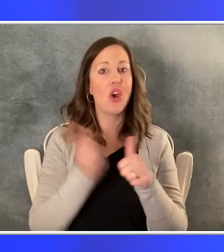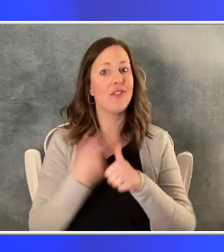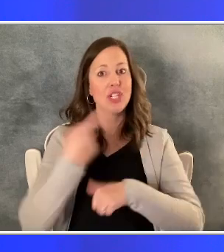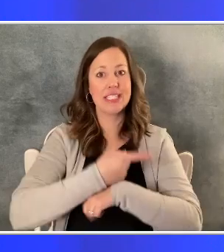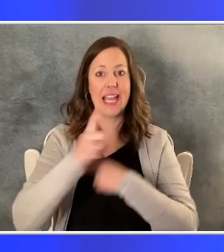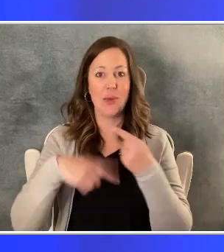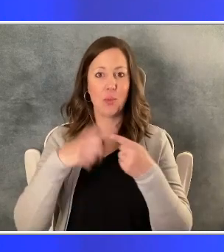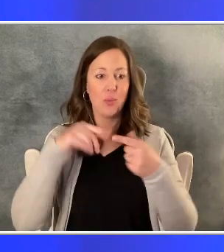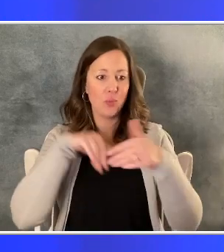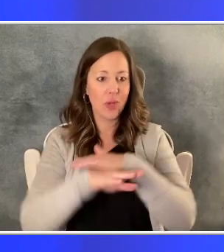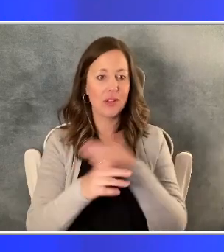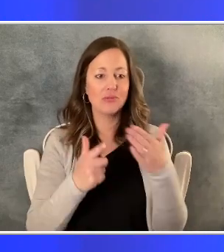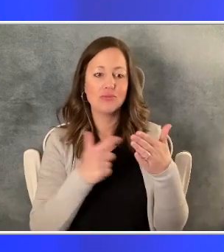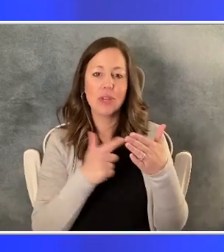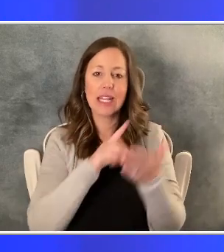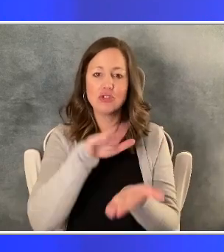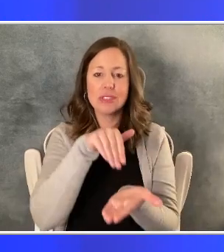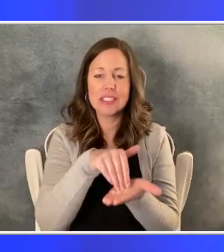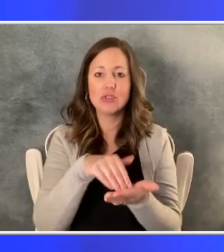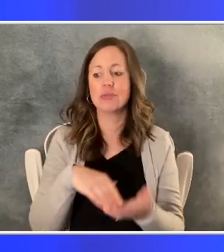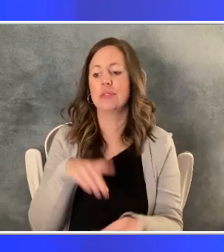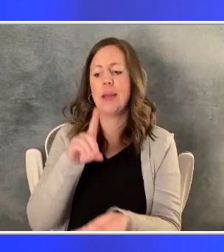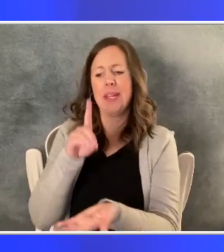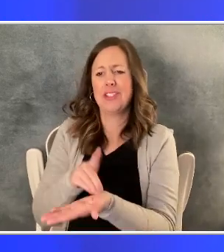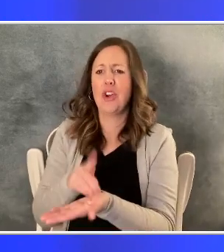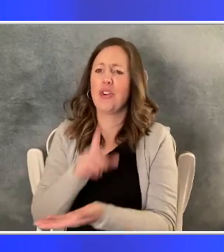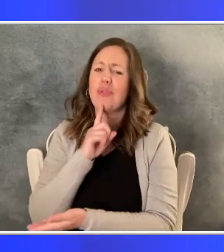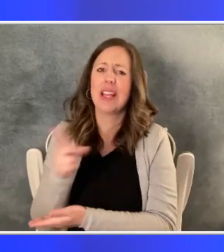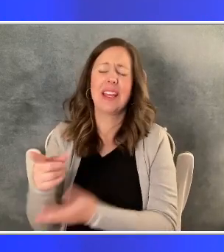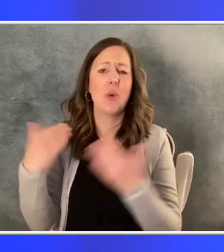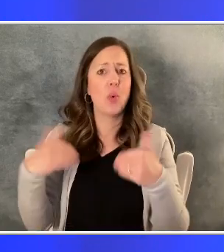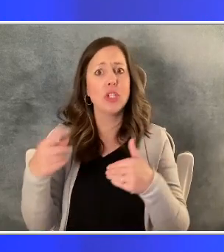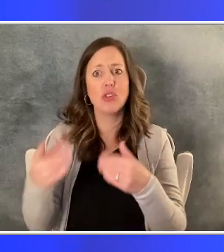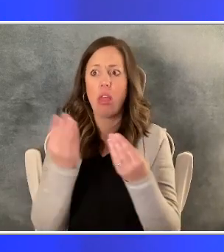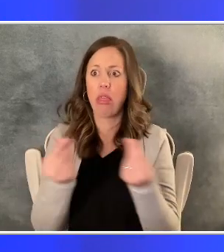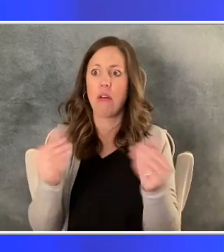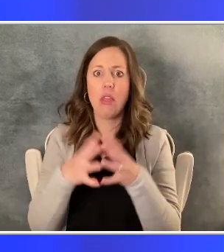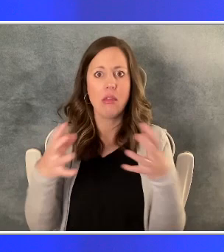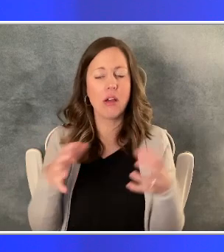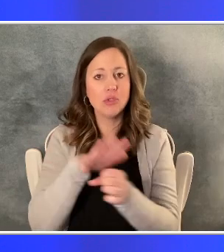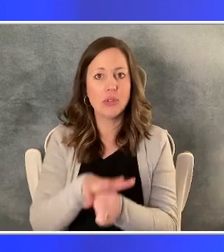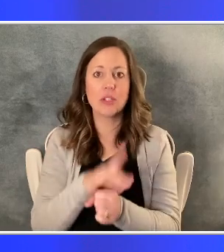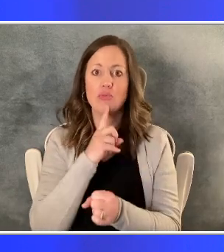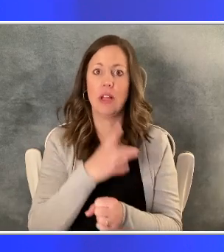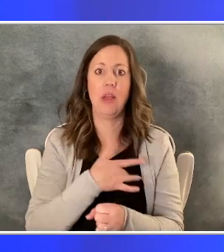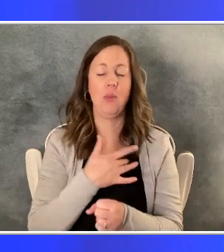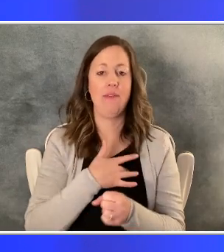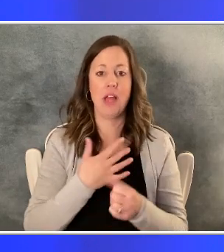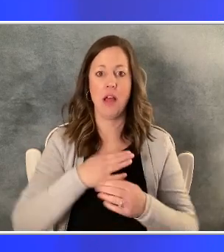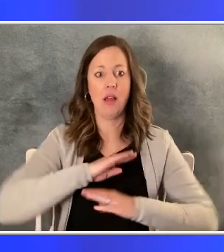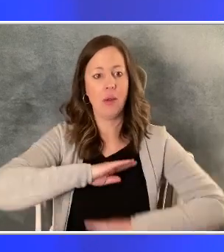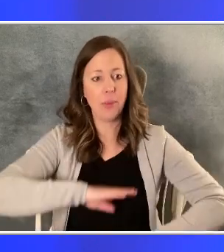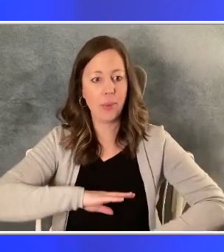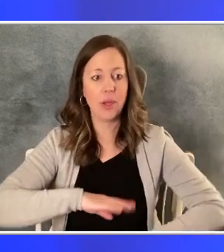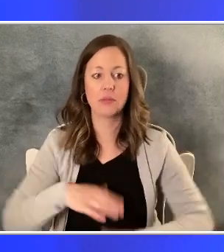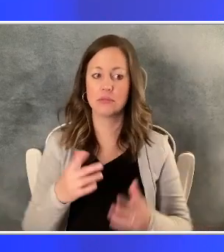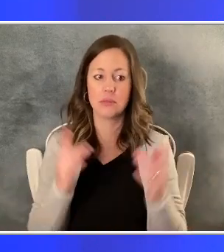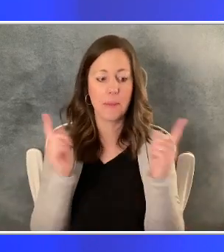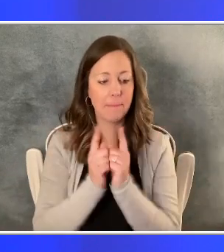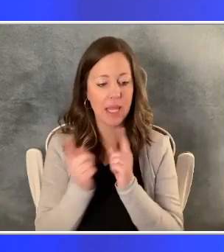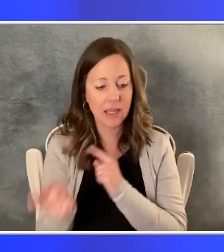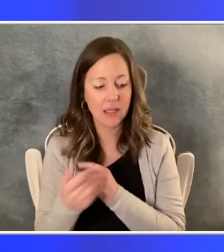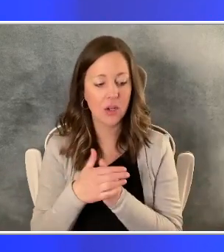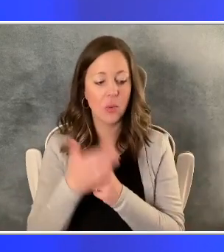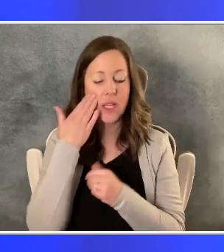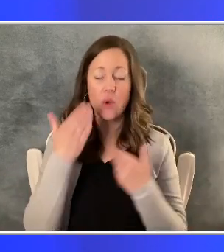Dr. Cunningham really took a lot of stress off our plate. We felt very much at ease knowing that, you know, just meeting her and knowing that we had a great care team